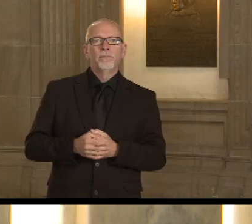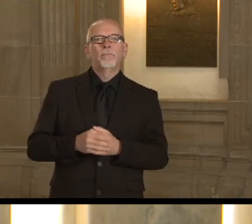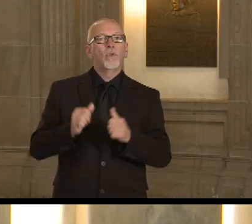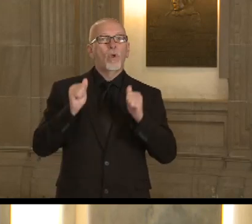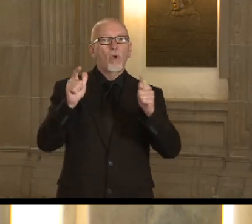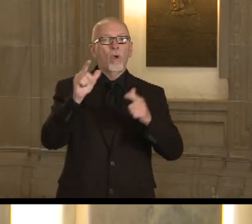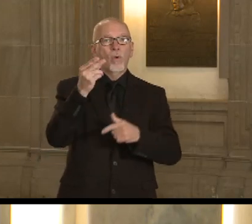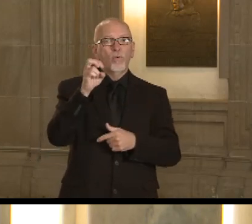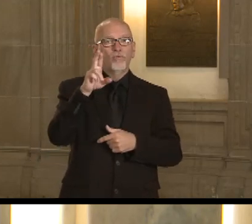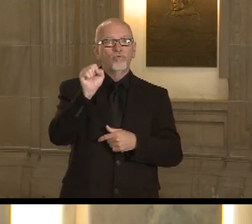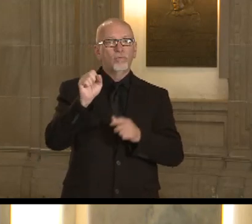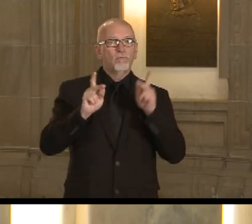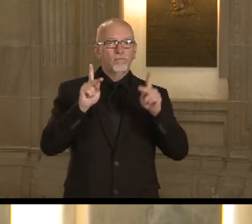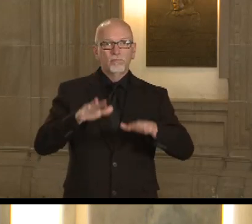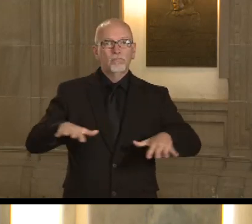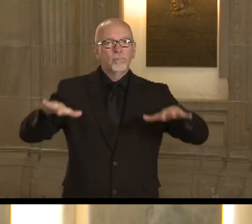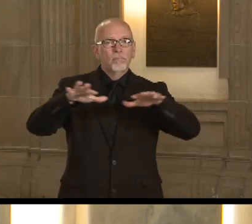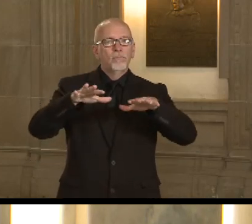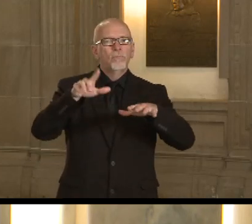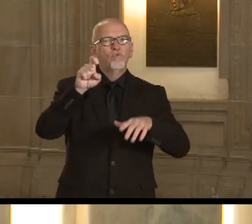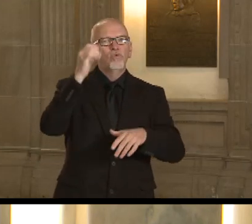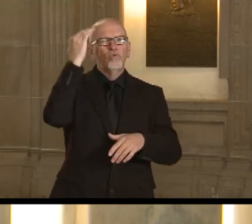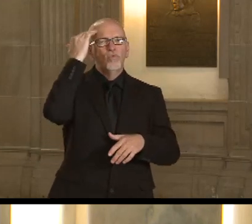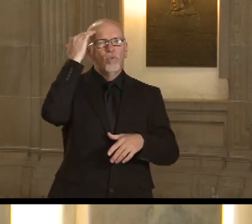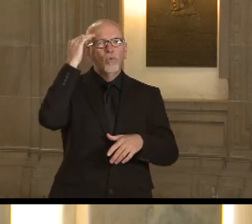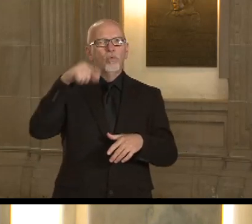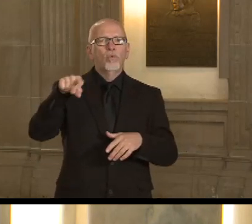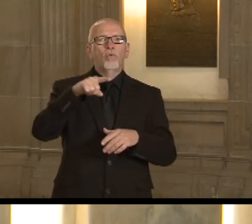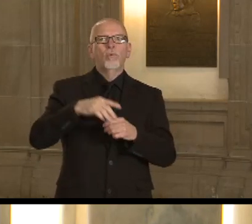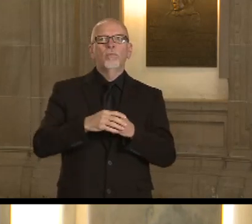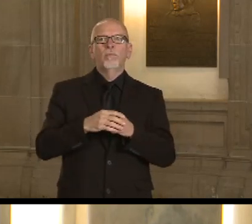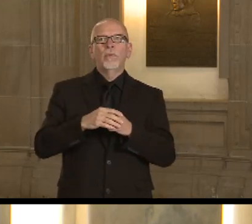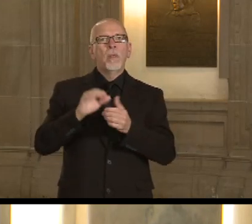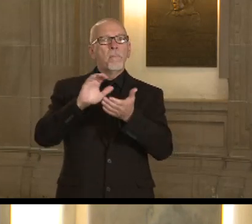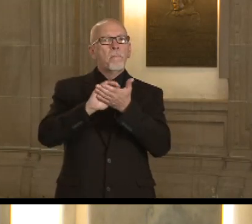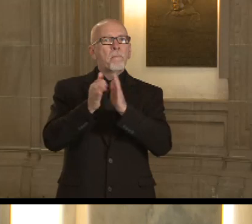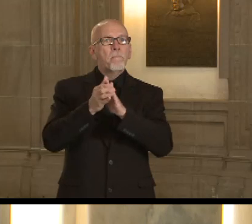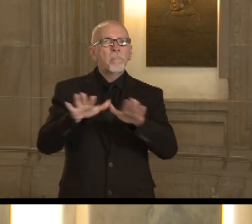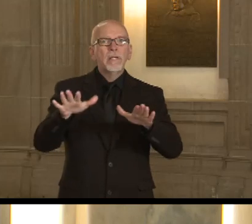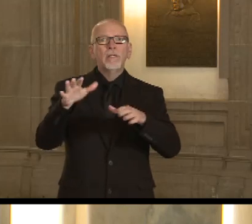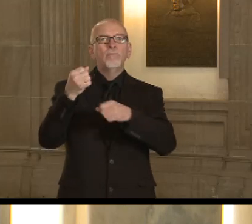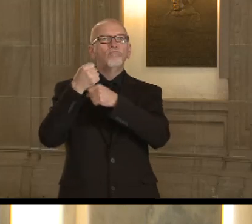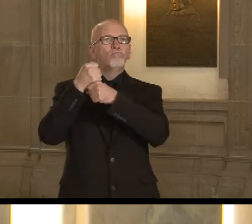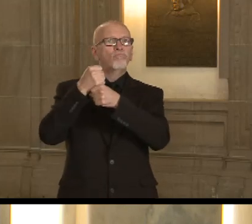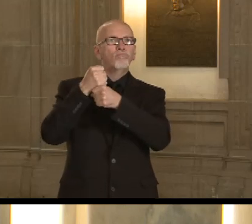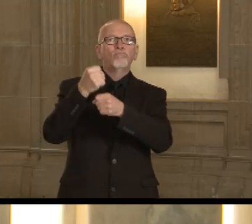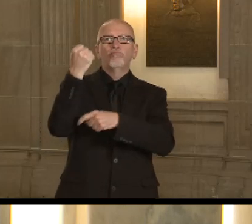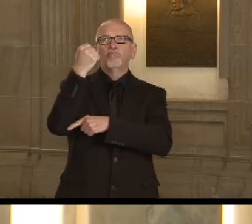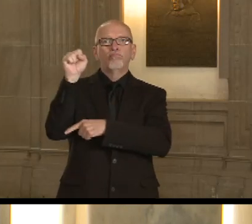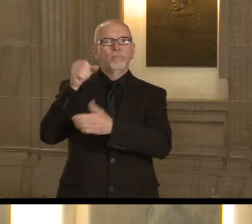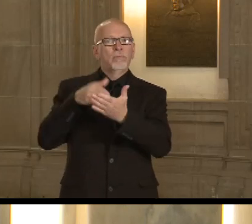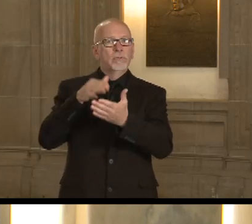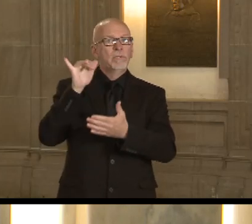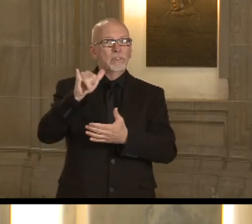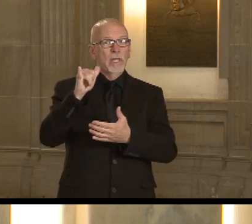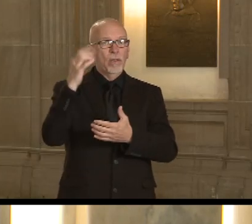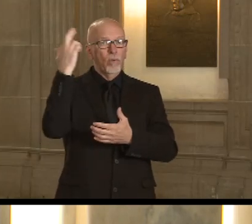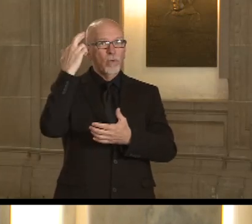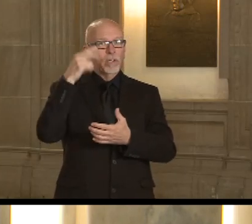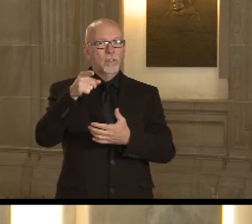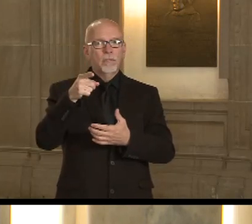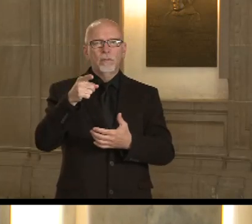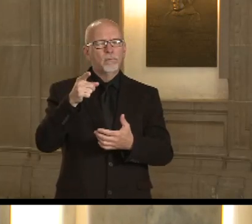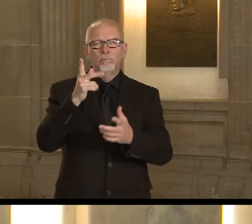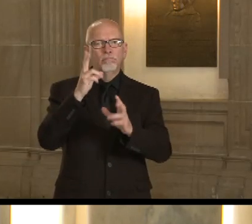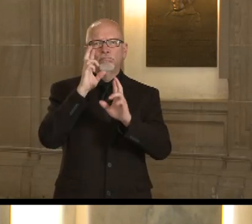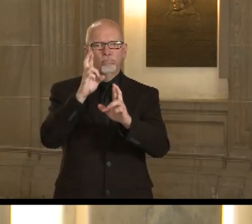All Hoosier citizens should know peacefully protesting and demonstrating for this cause is a